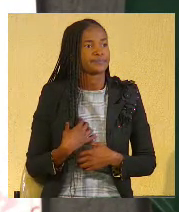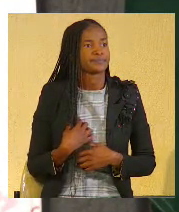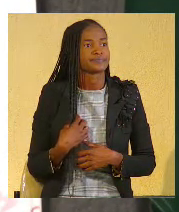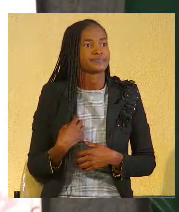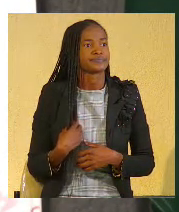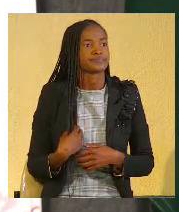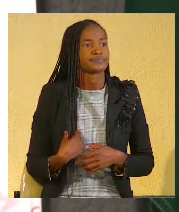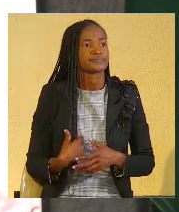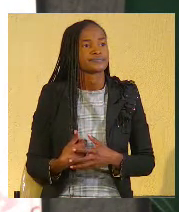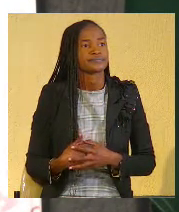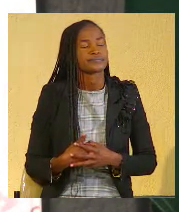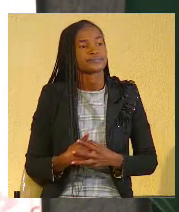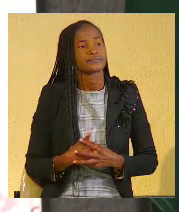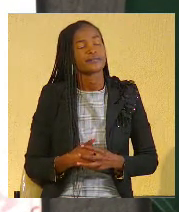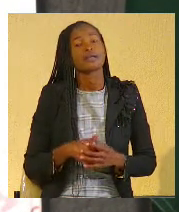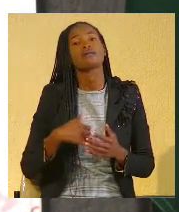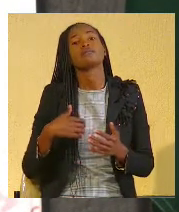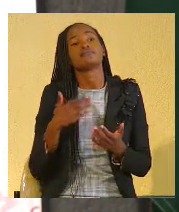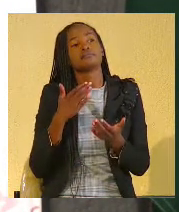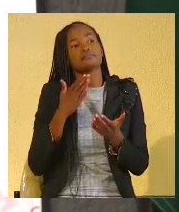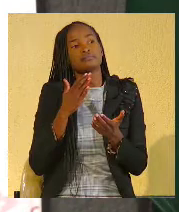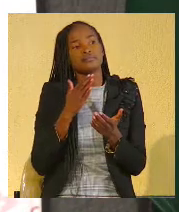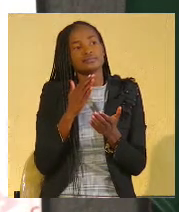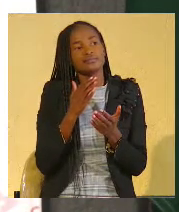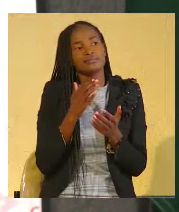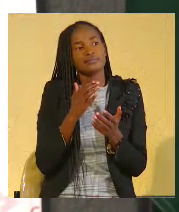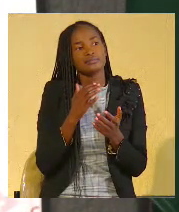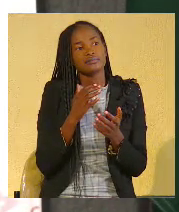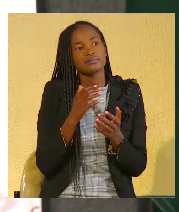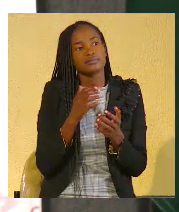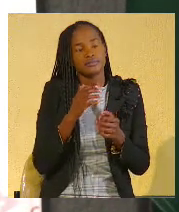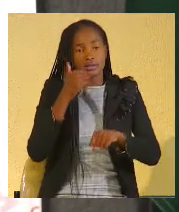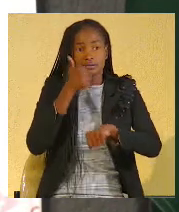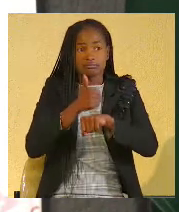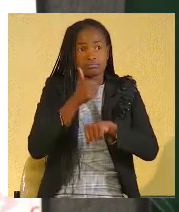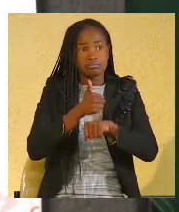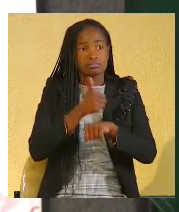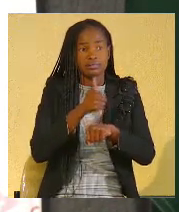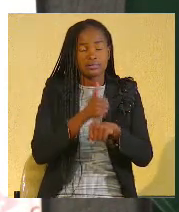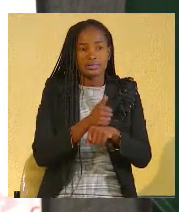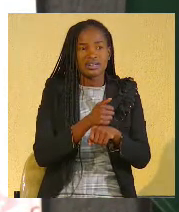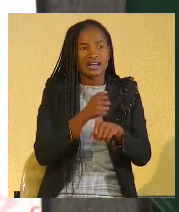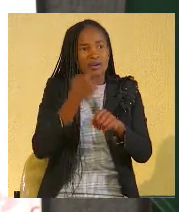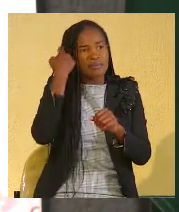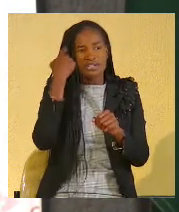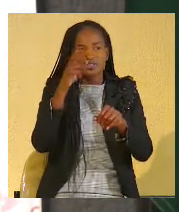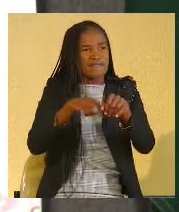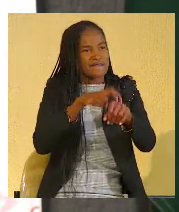we had an opportunity to put in place the necessary measures to combat